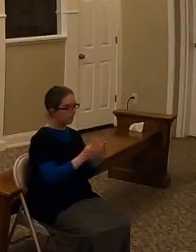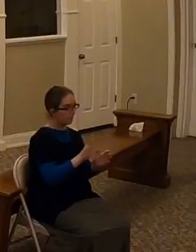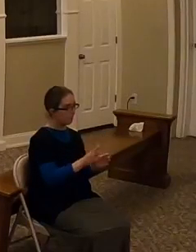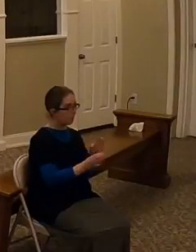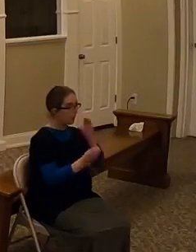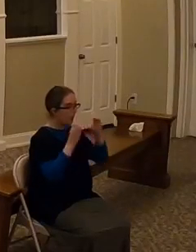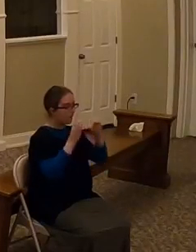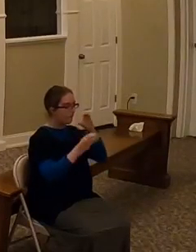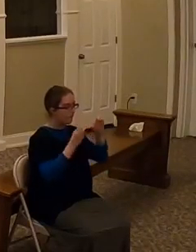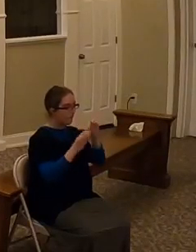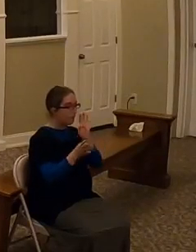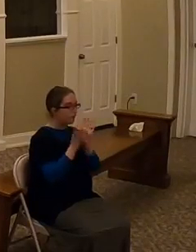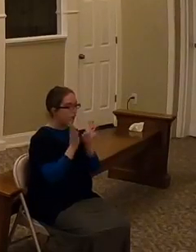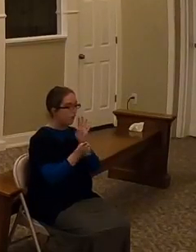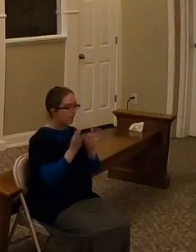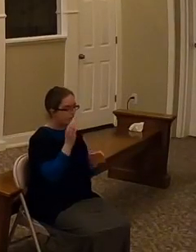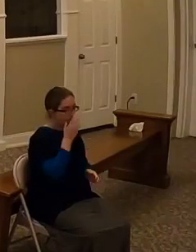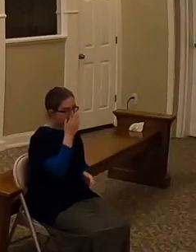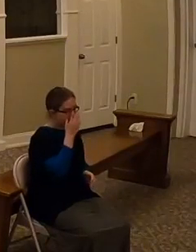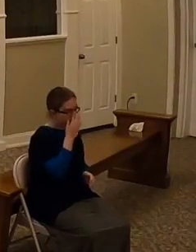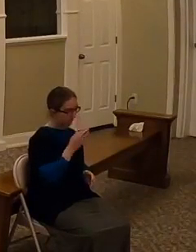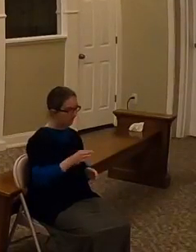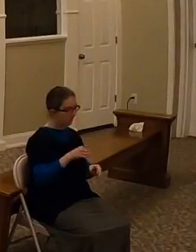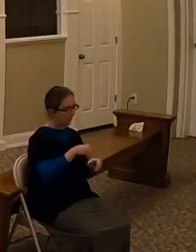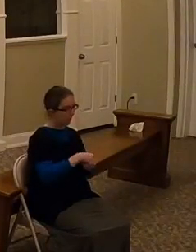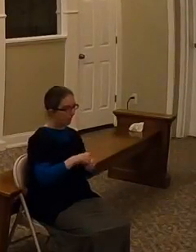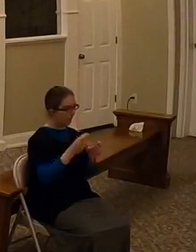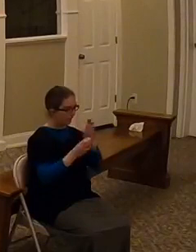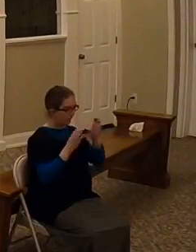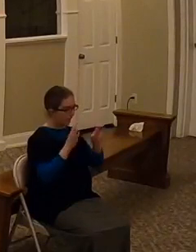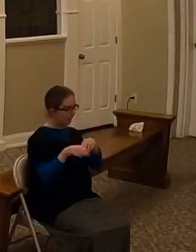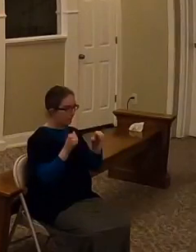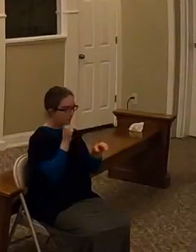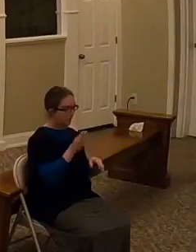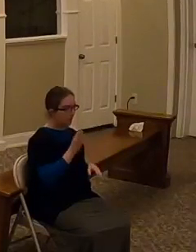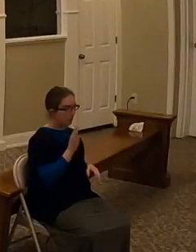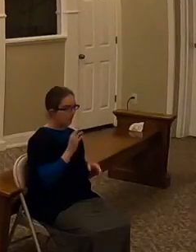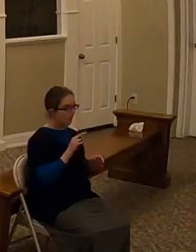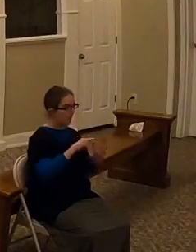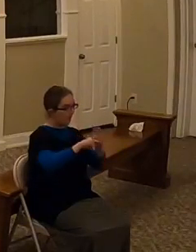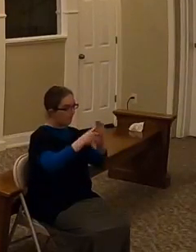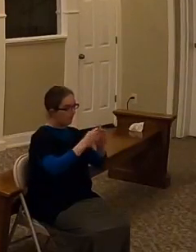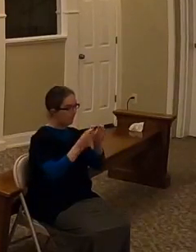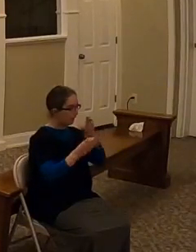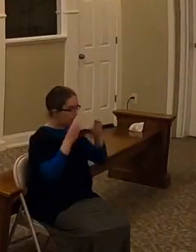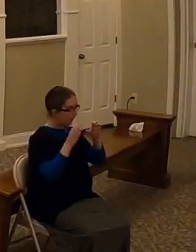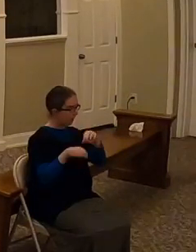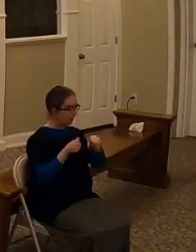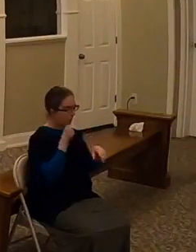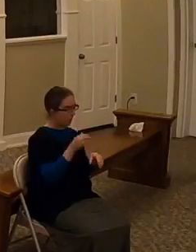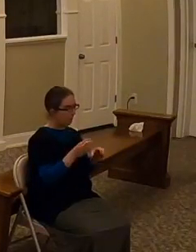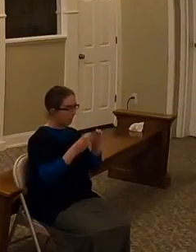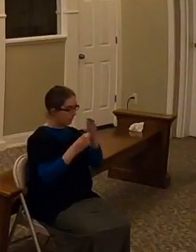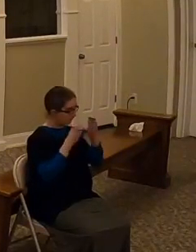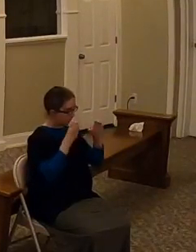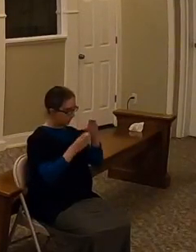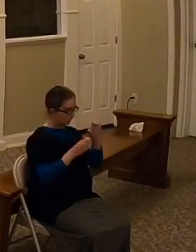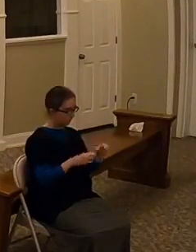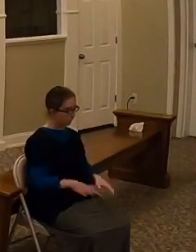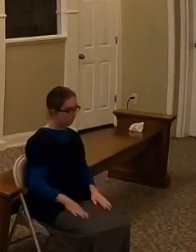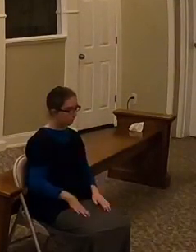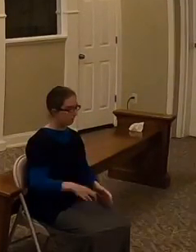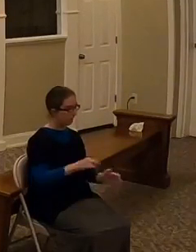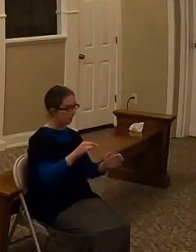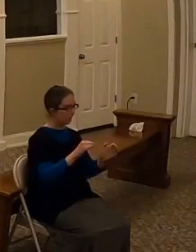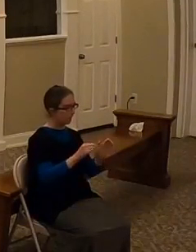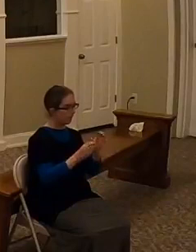That means your conversation. That means talking. And then when he said in conversation, that don't mean conversation. That doesn't mean conversation. Amen.